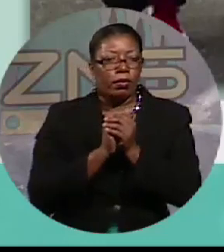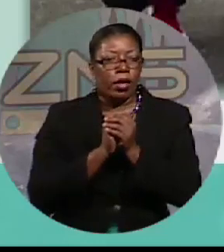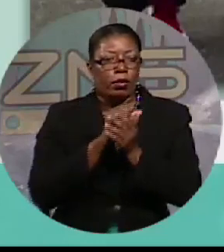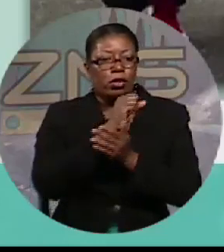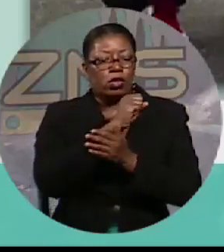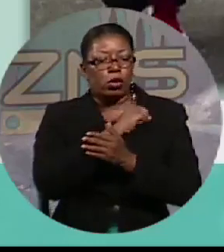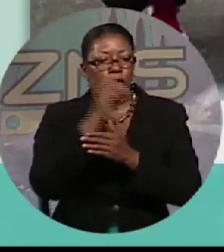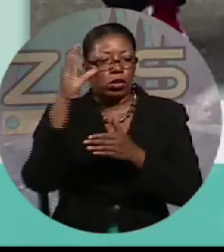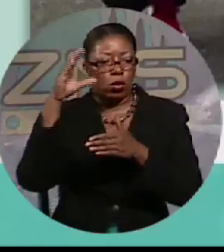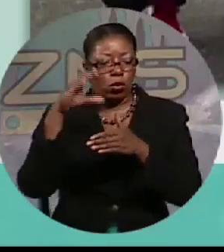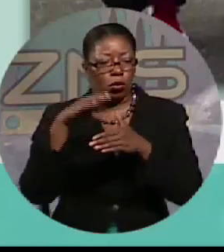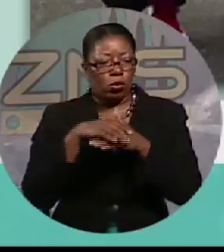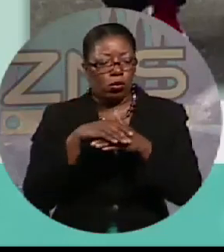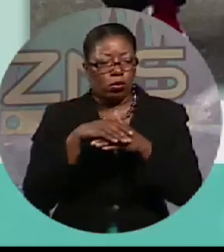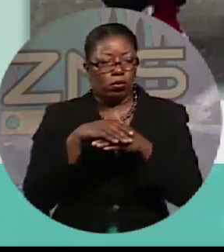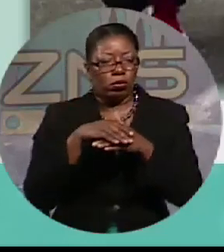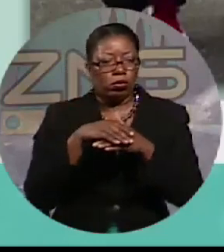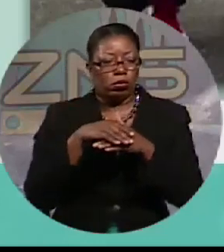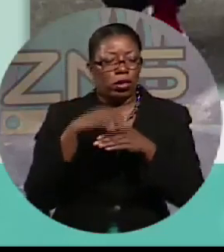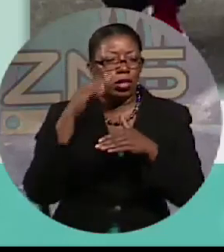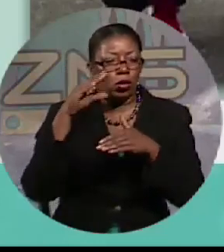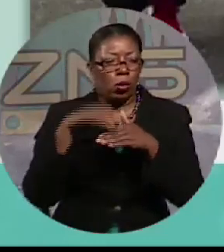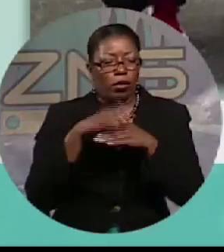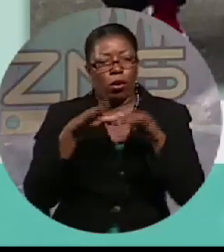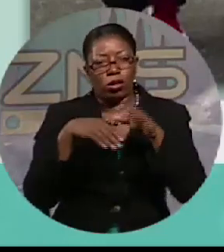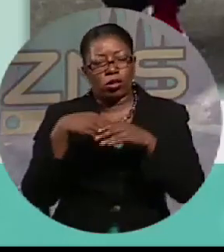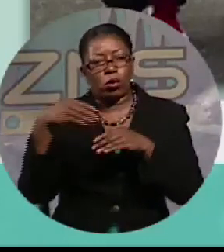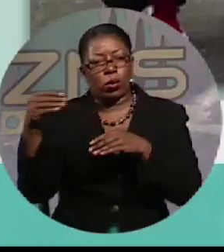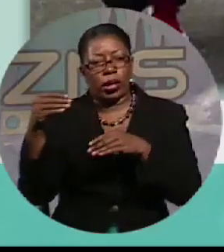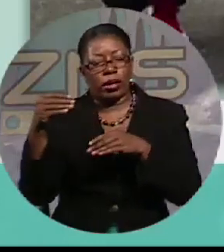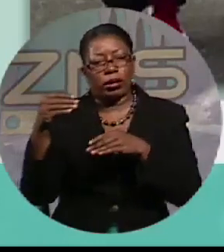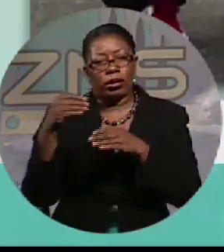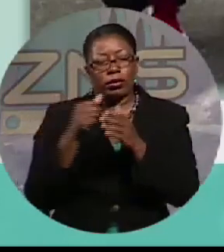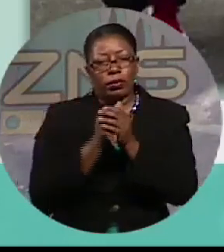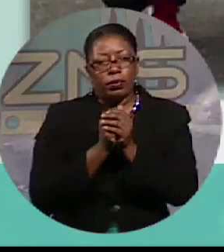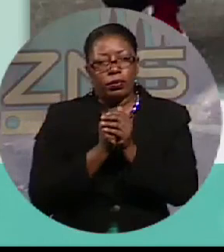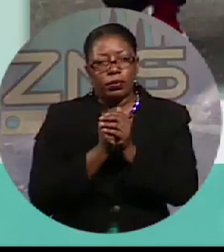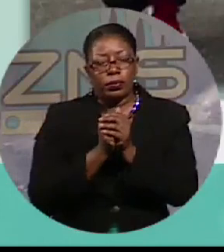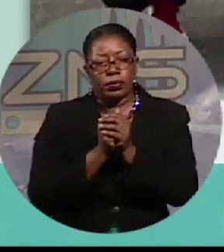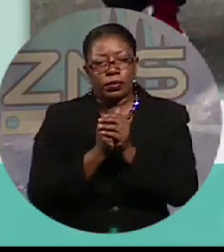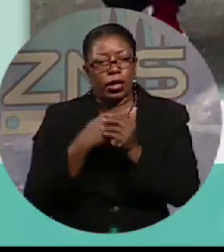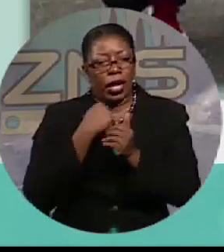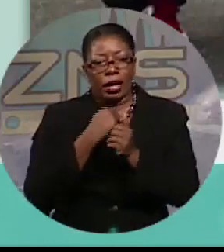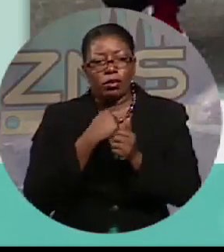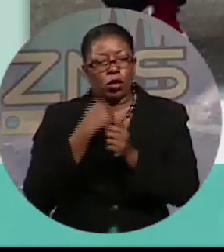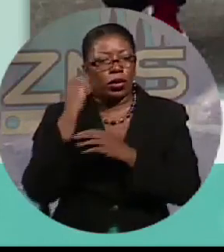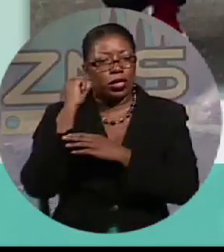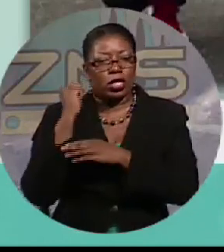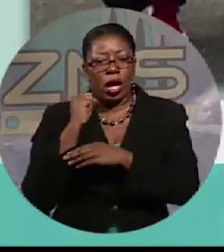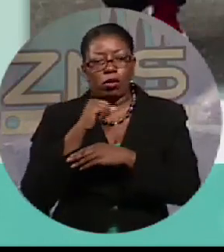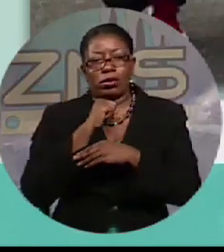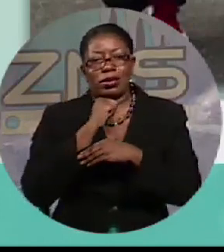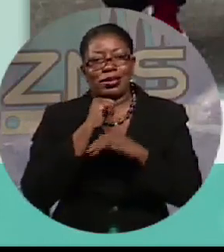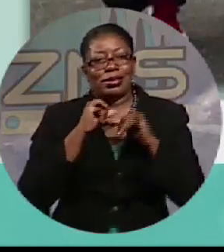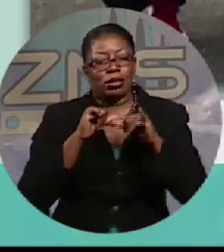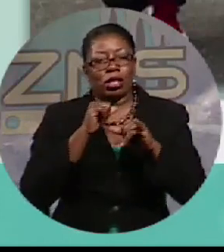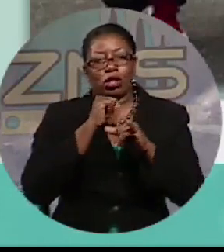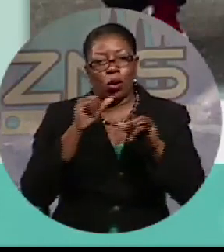her due to legal reasons of conspiring with others to kill her husband. Her co-accused, Cordero Bethel, was also